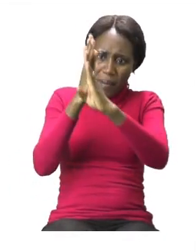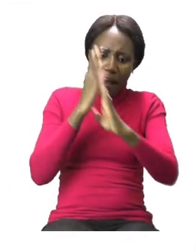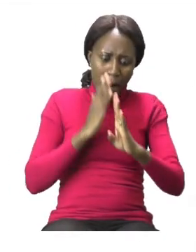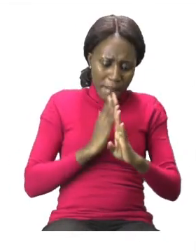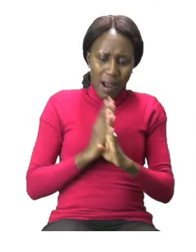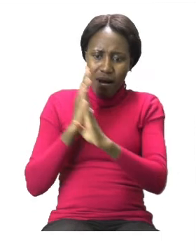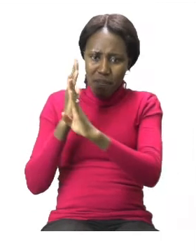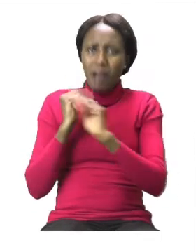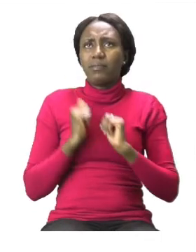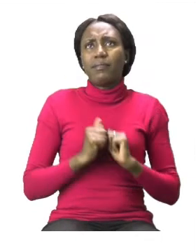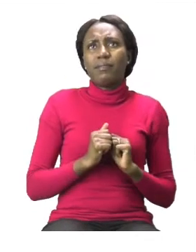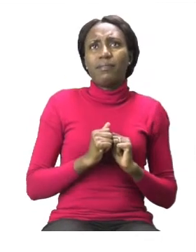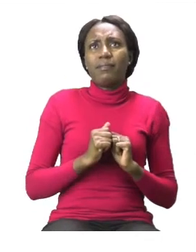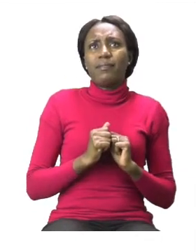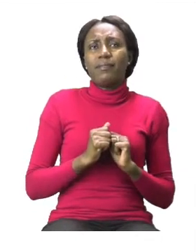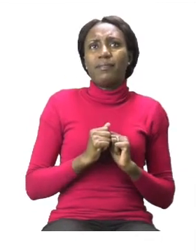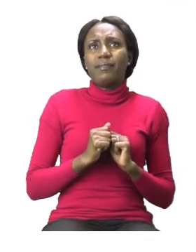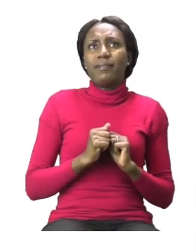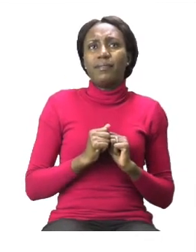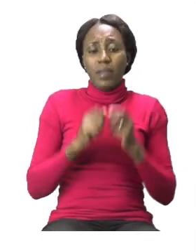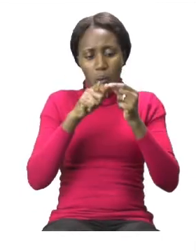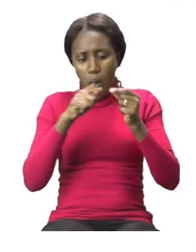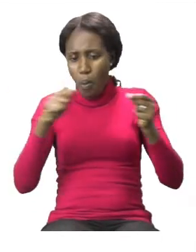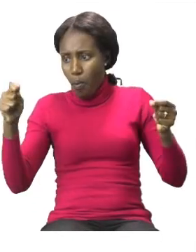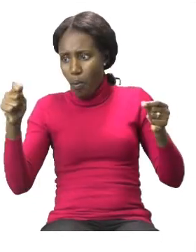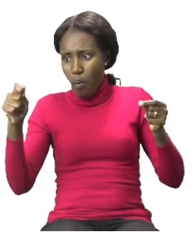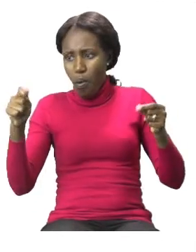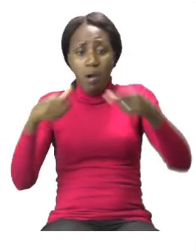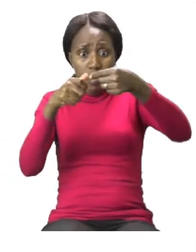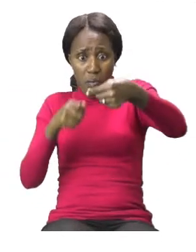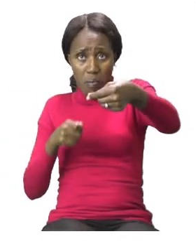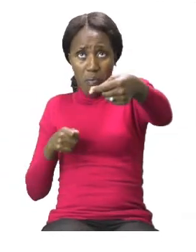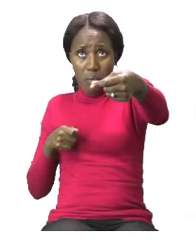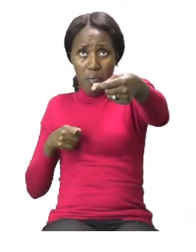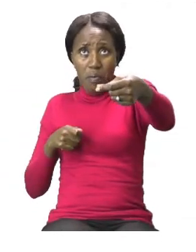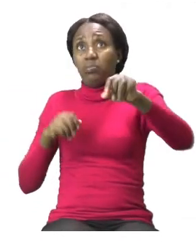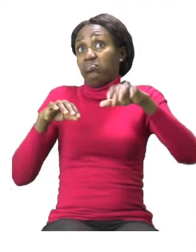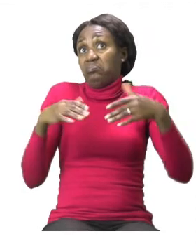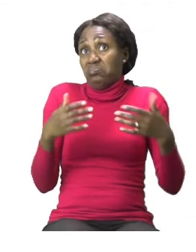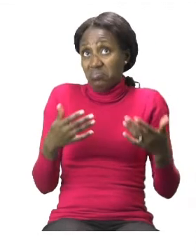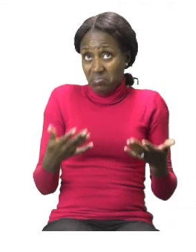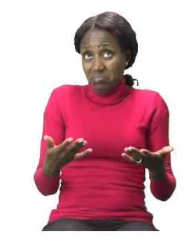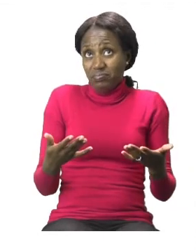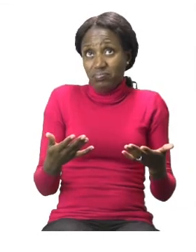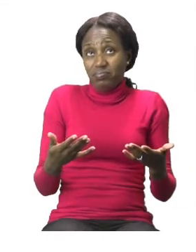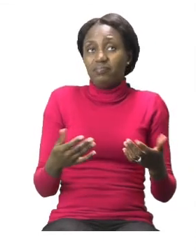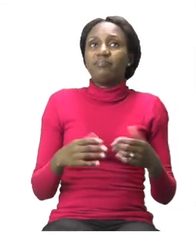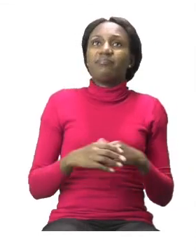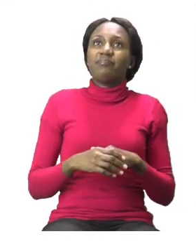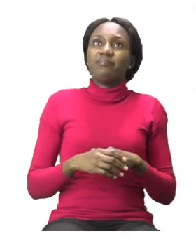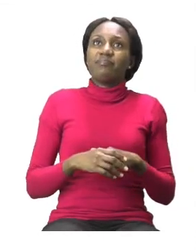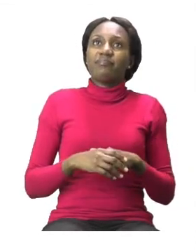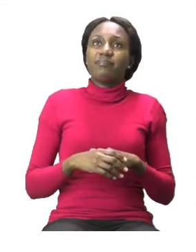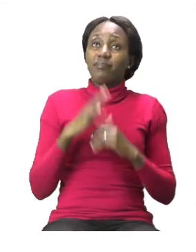we want. So, we measure how long or short something is going to be, and then when it is being